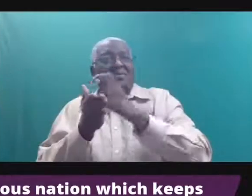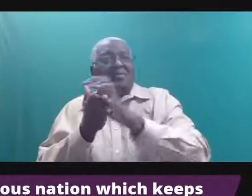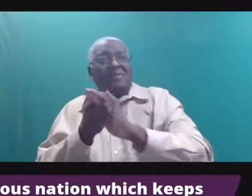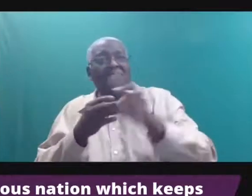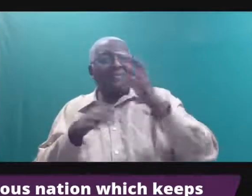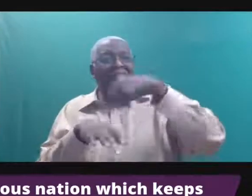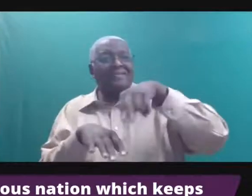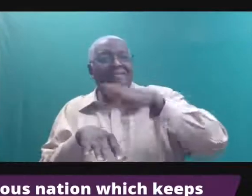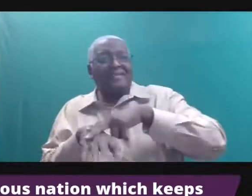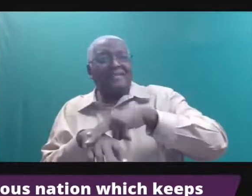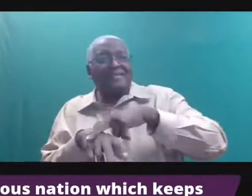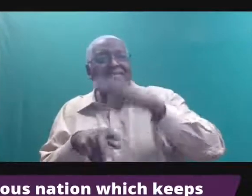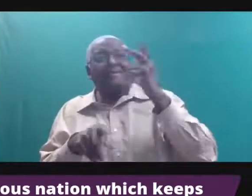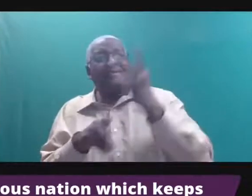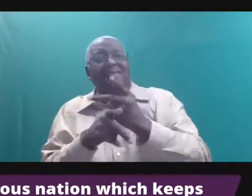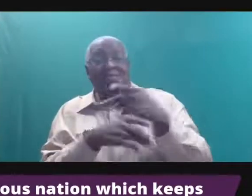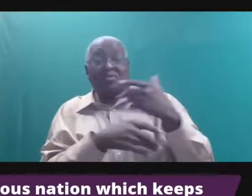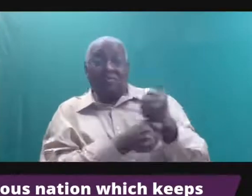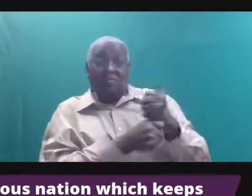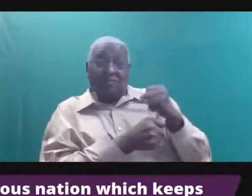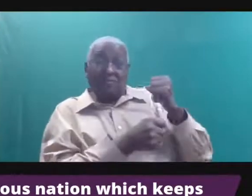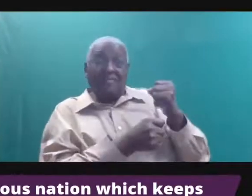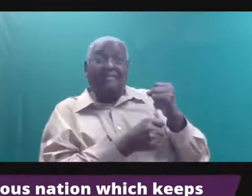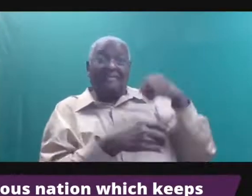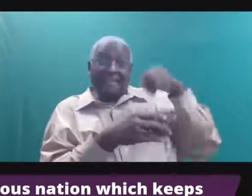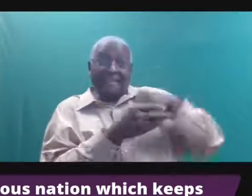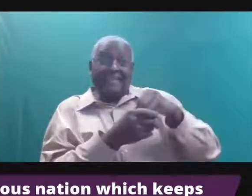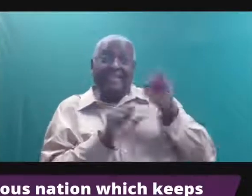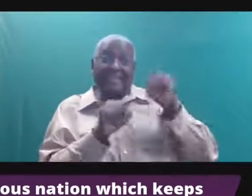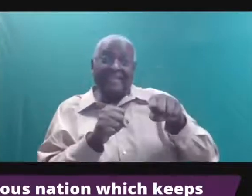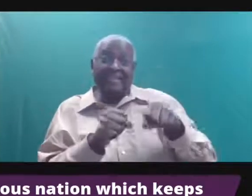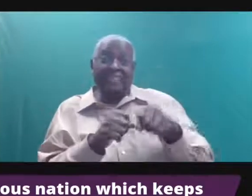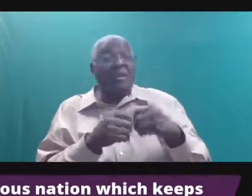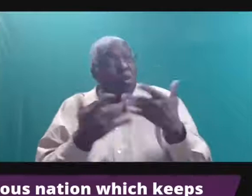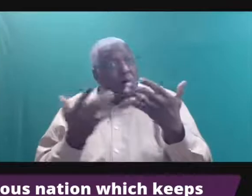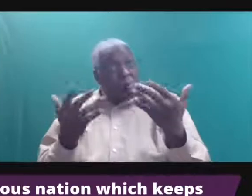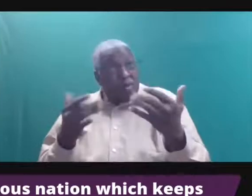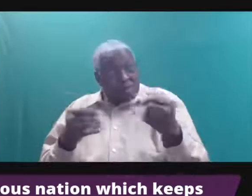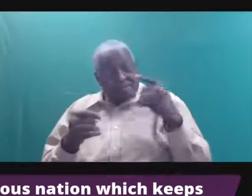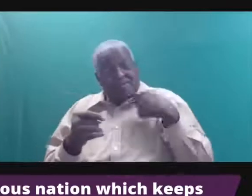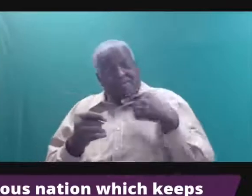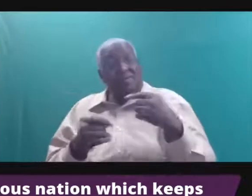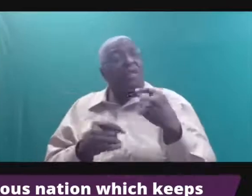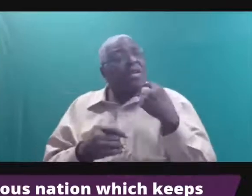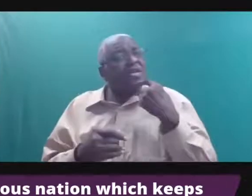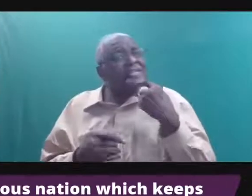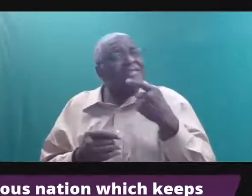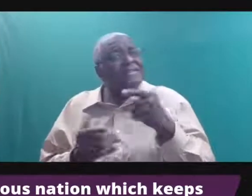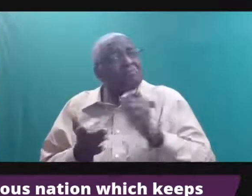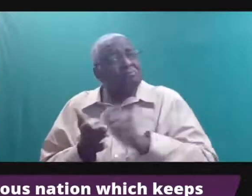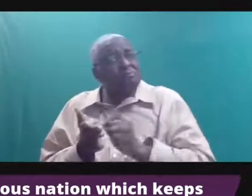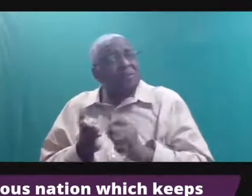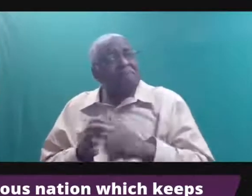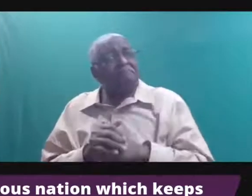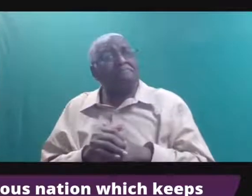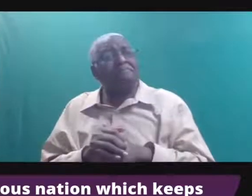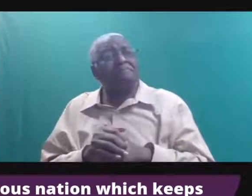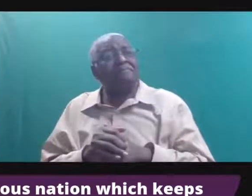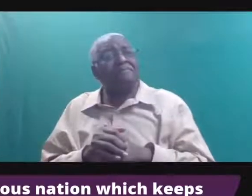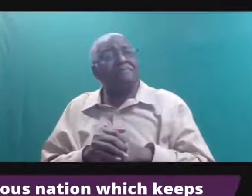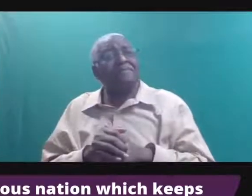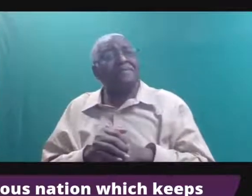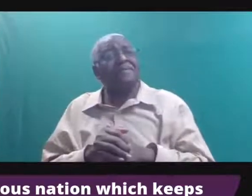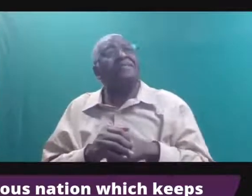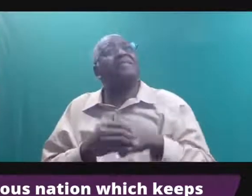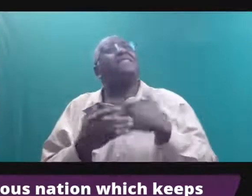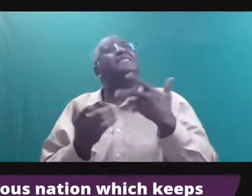truth may enter. Ho, you got to catch this, because remember, this is future tense. So what he's saying is, at